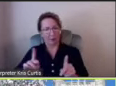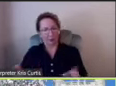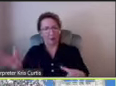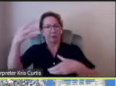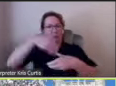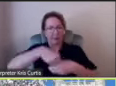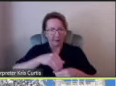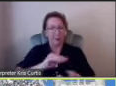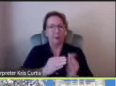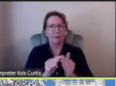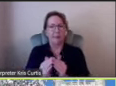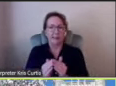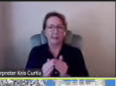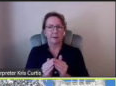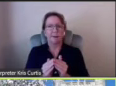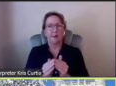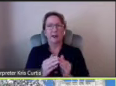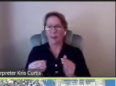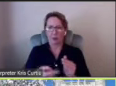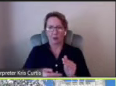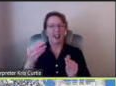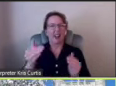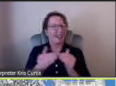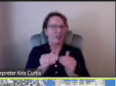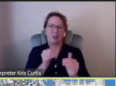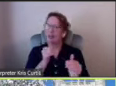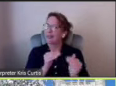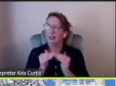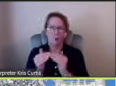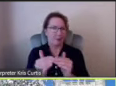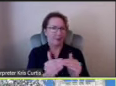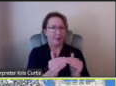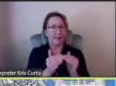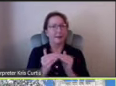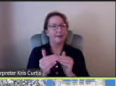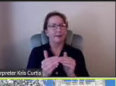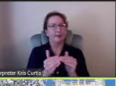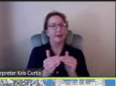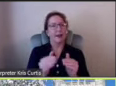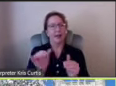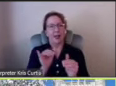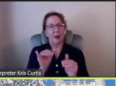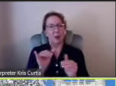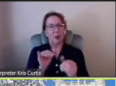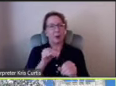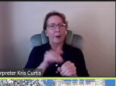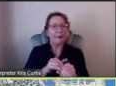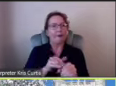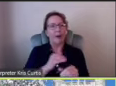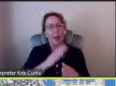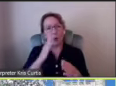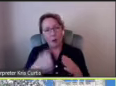And there's extremely high levels of inequality, both in determinants as well as in outcomes, health and